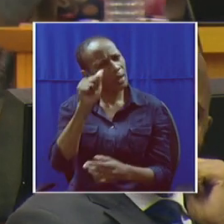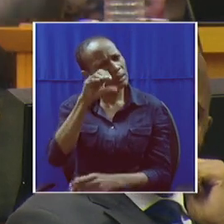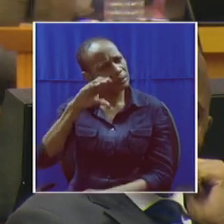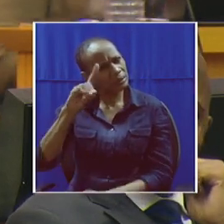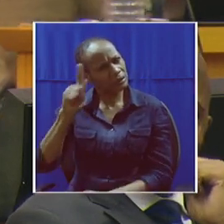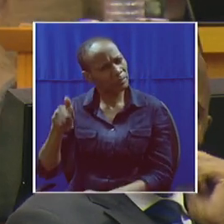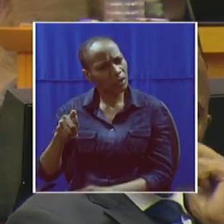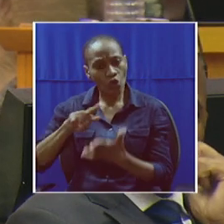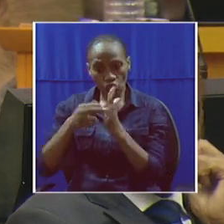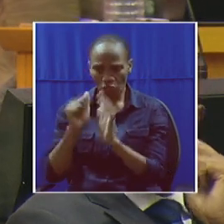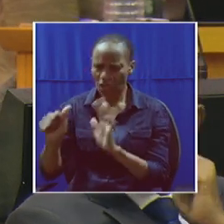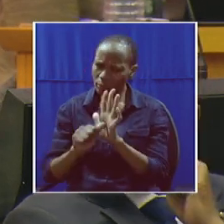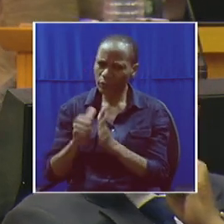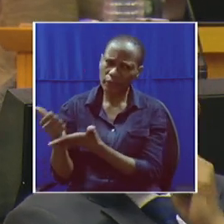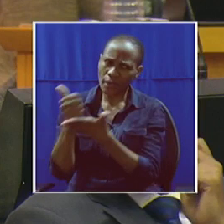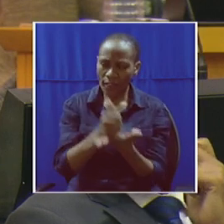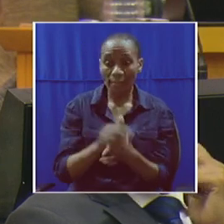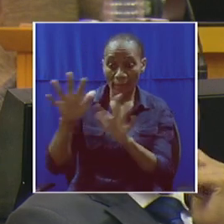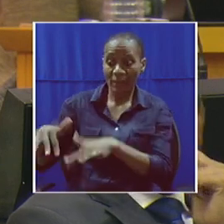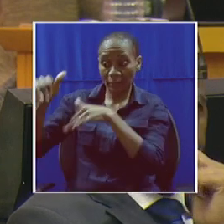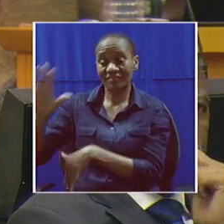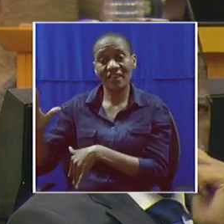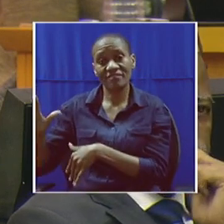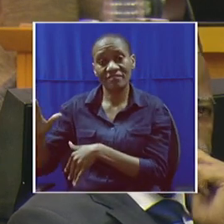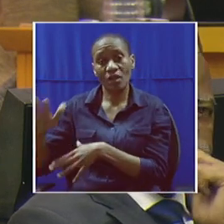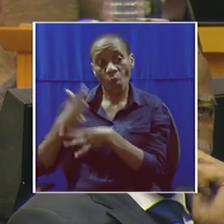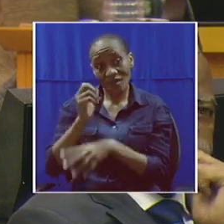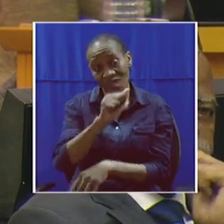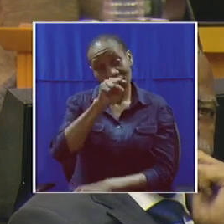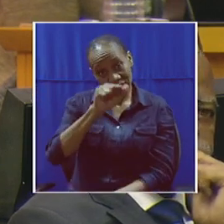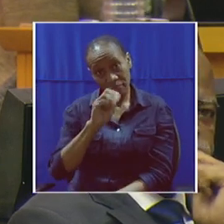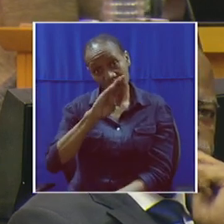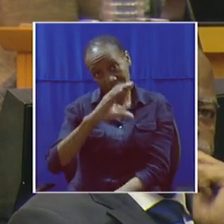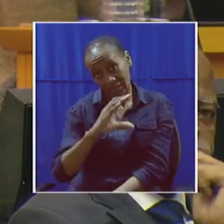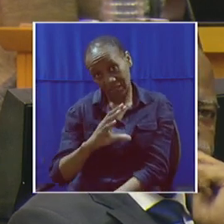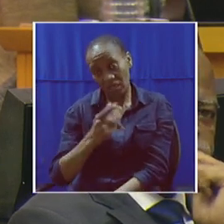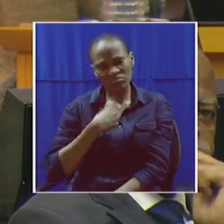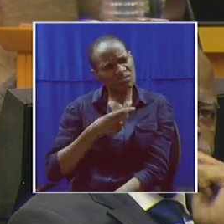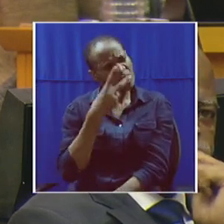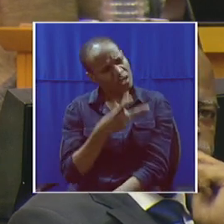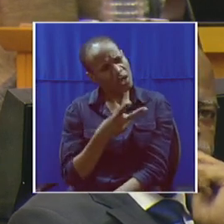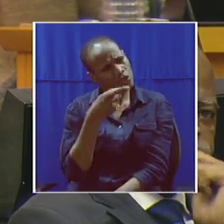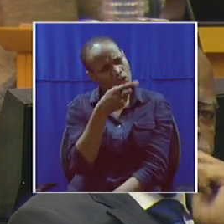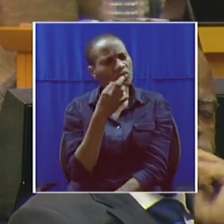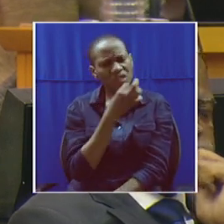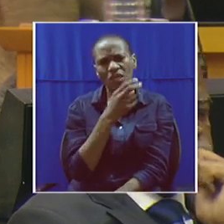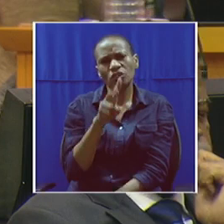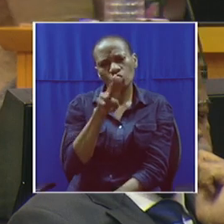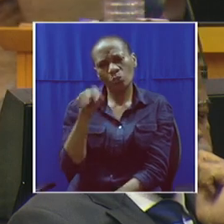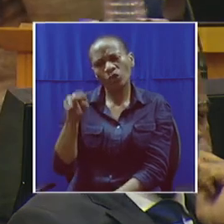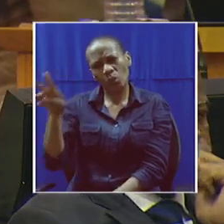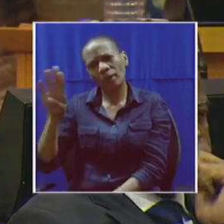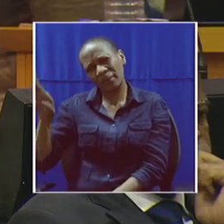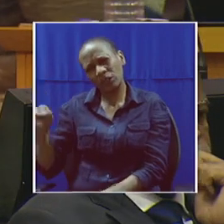sac inquiry in the fifth Parliament and we note your progress report on the conditions for the 2.1 billion Rand